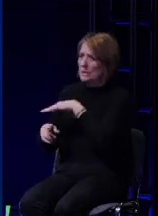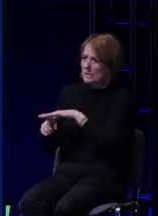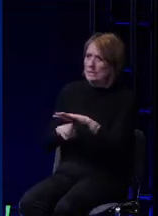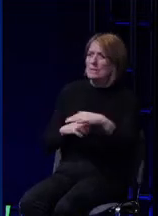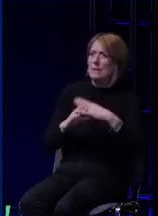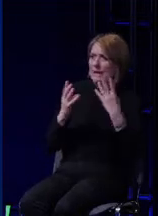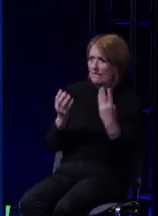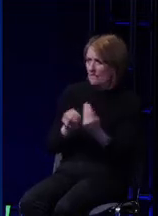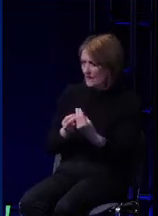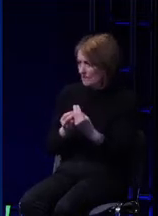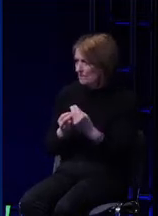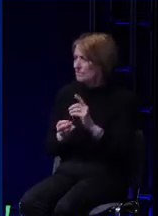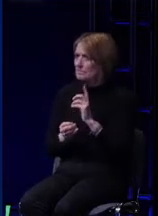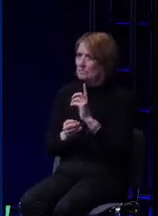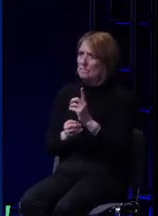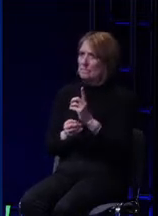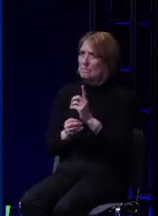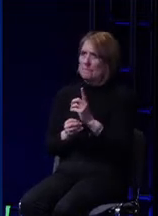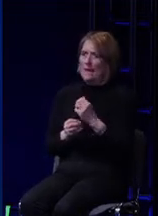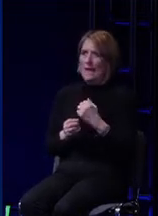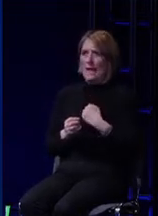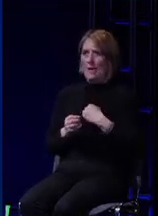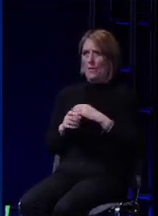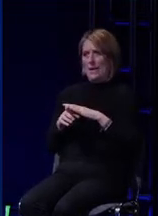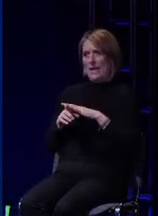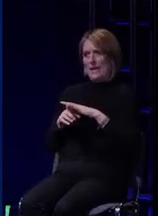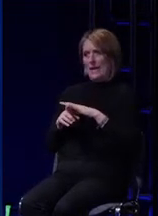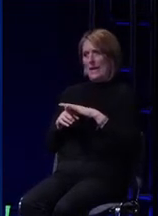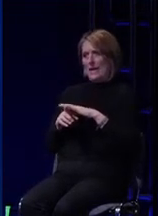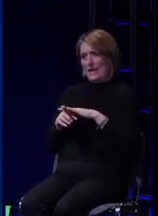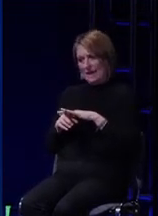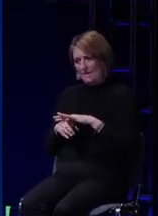But our influences tend to be sort of,